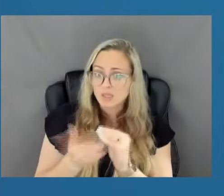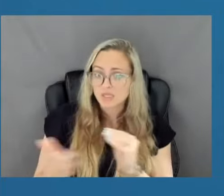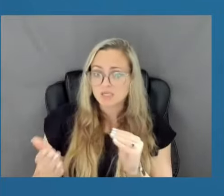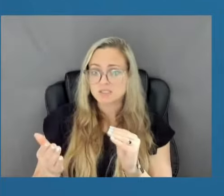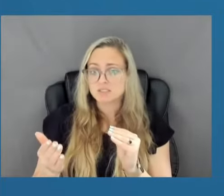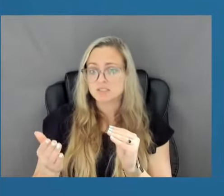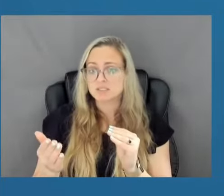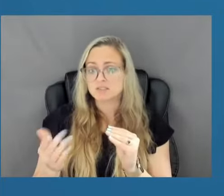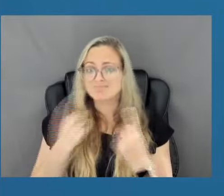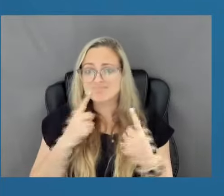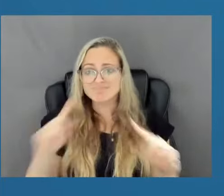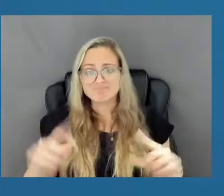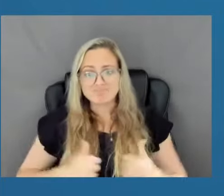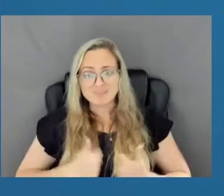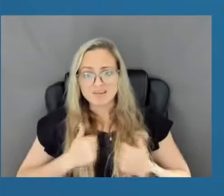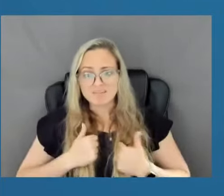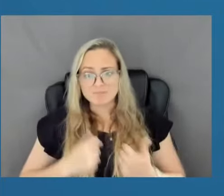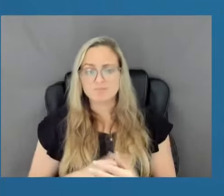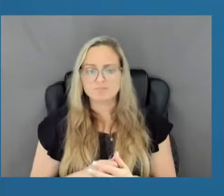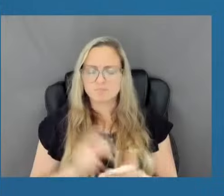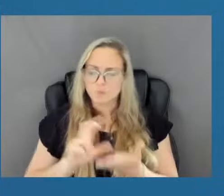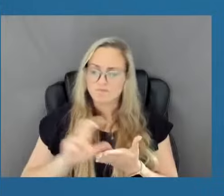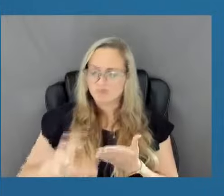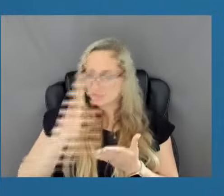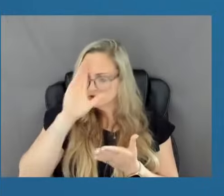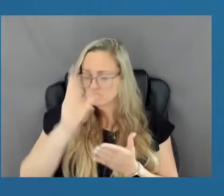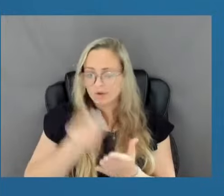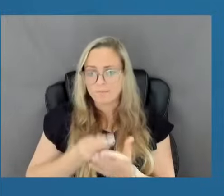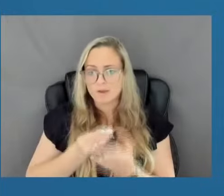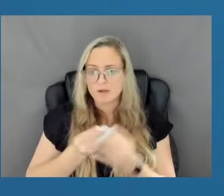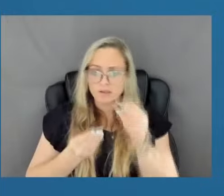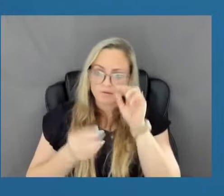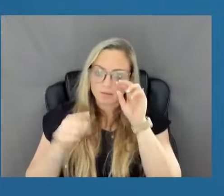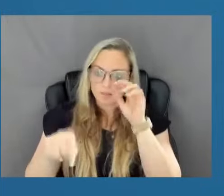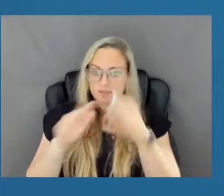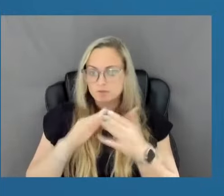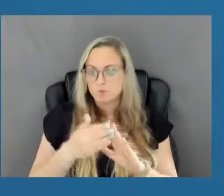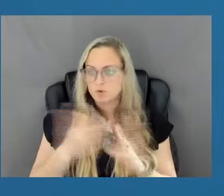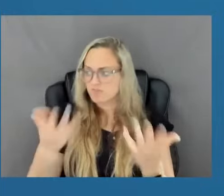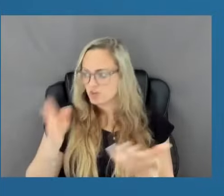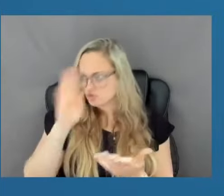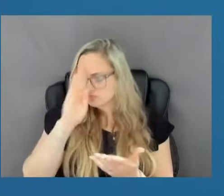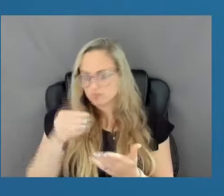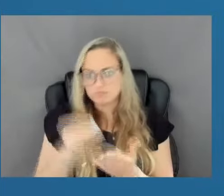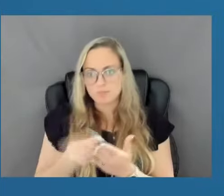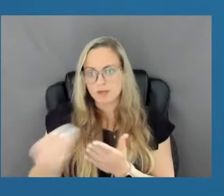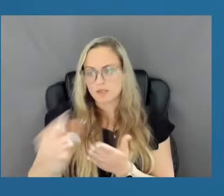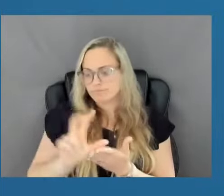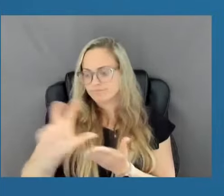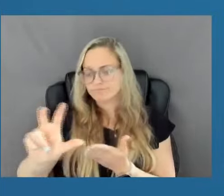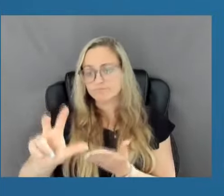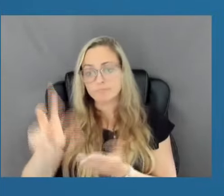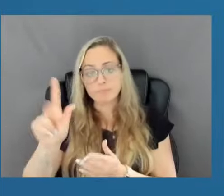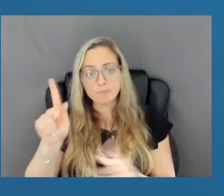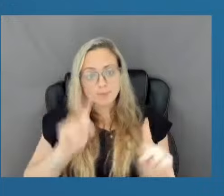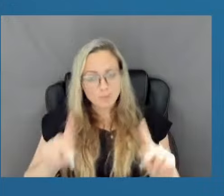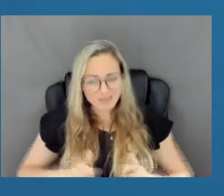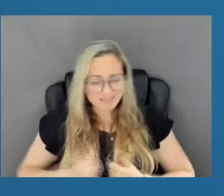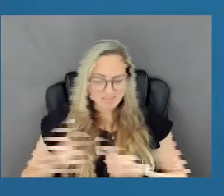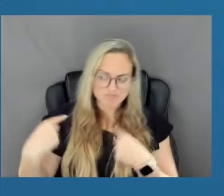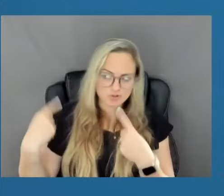by. So we've invested direct money right in this very community so that families who've lived here for